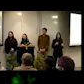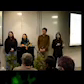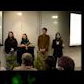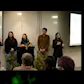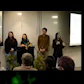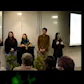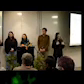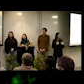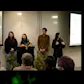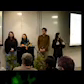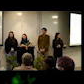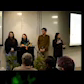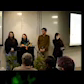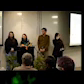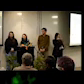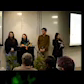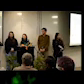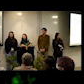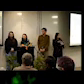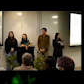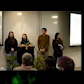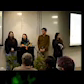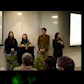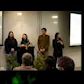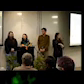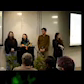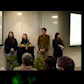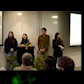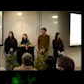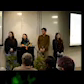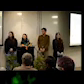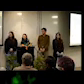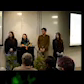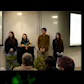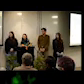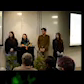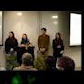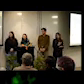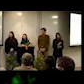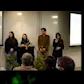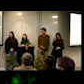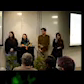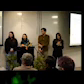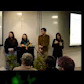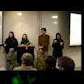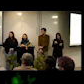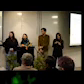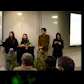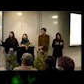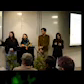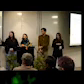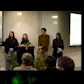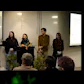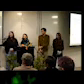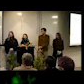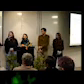the healthier your brain is, the more connected your neurons are, the more they fire and wire. So certainly, definitely a great activity for something like